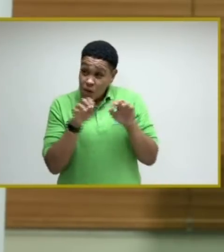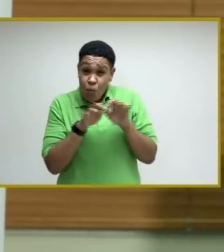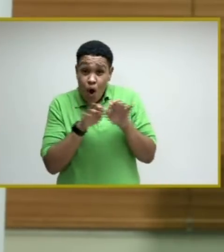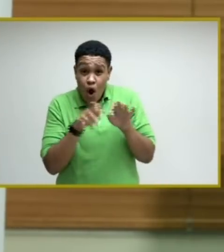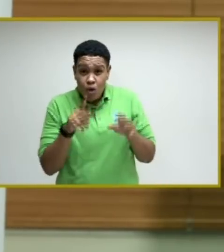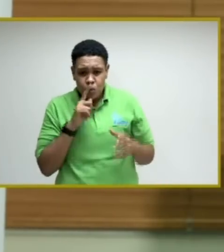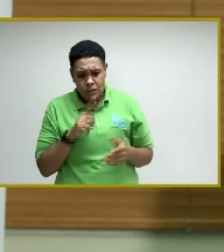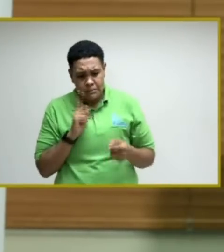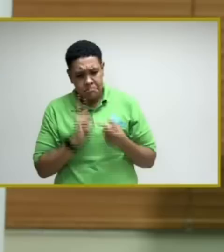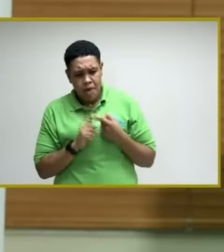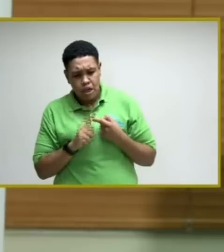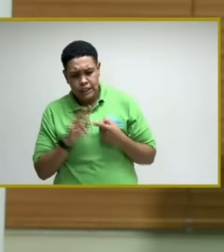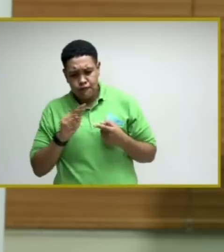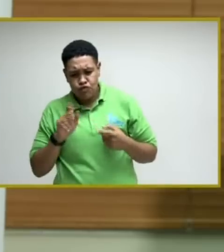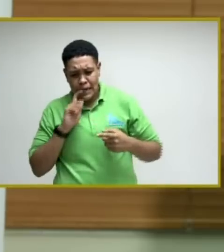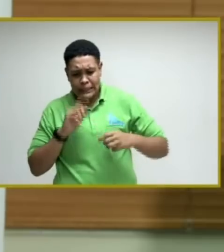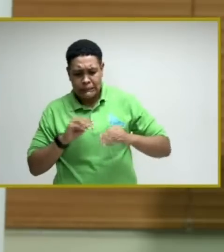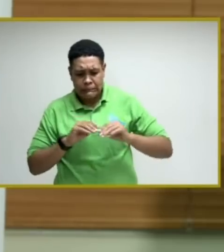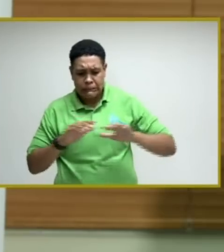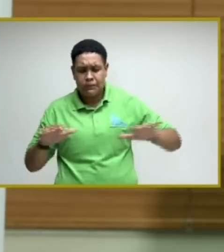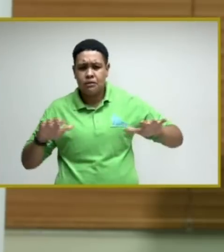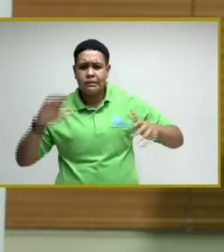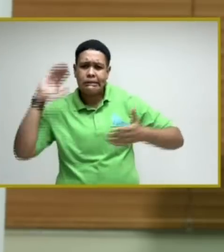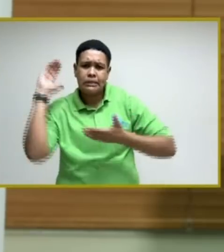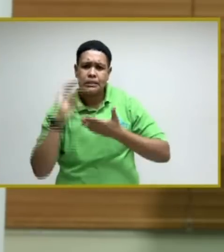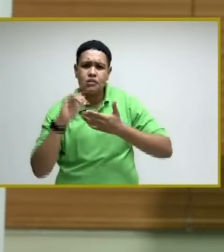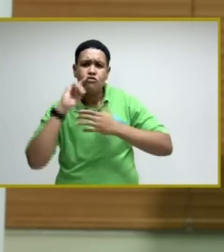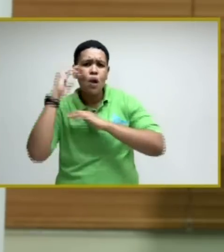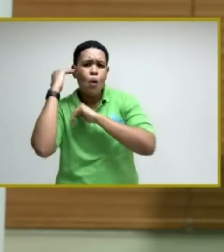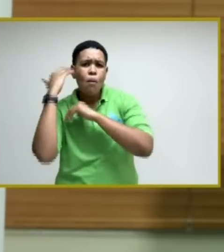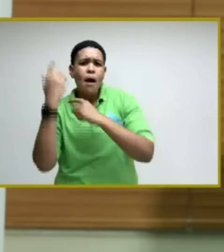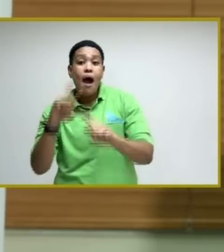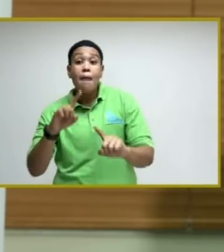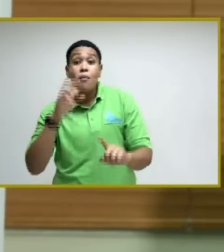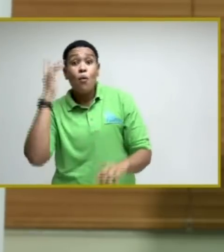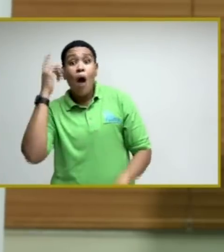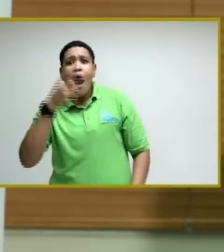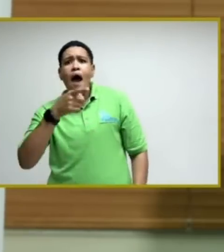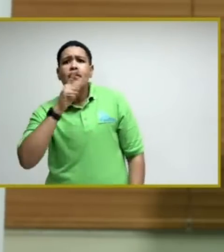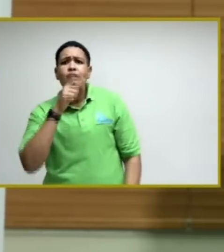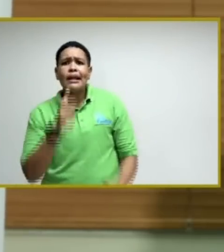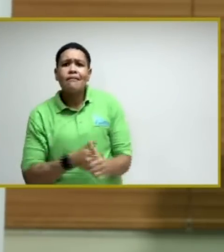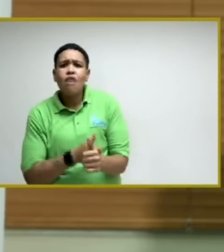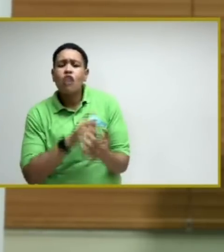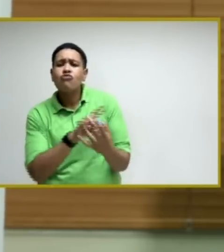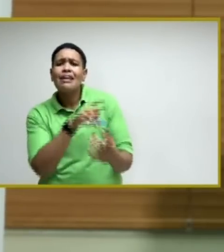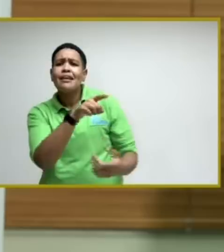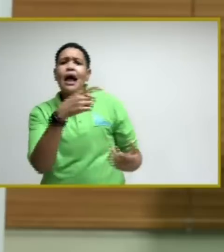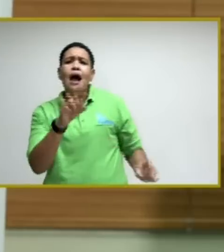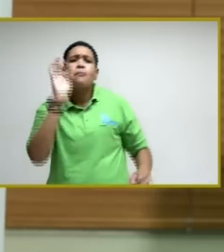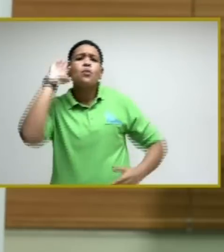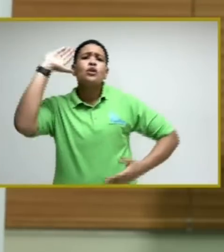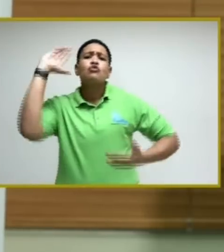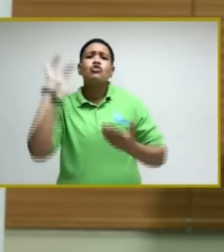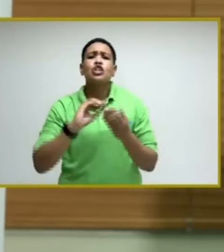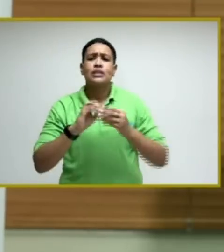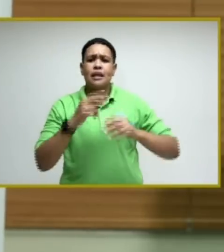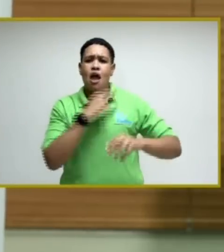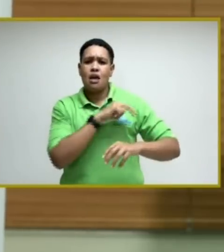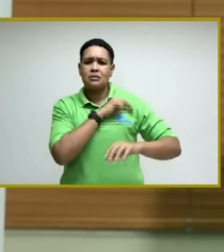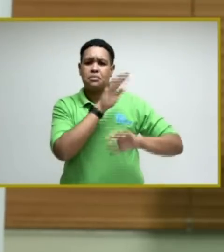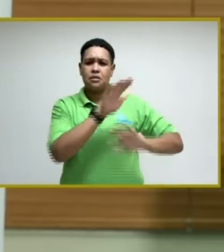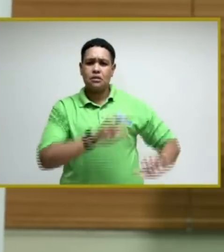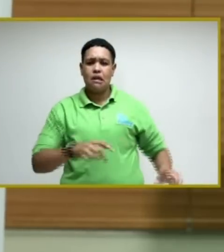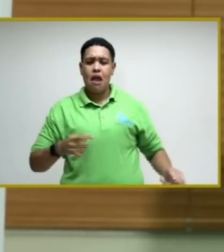down. That is reason to be hopeful, because the logical follow-on to that will be a reduction in